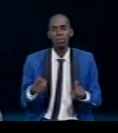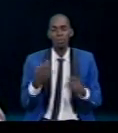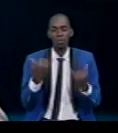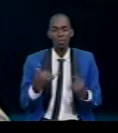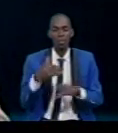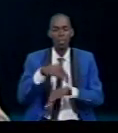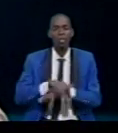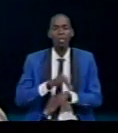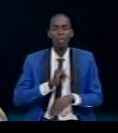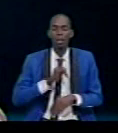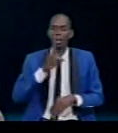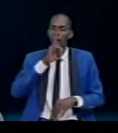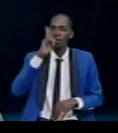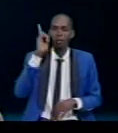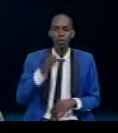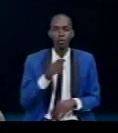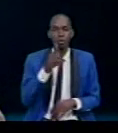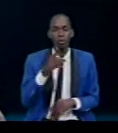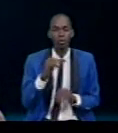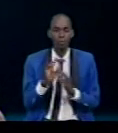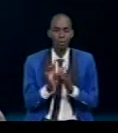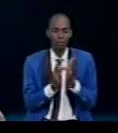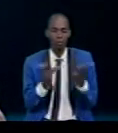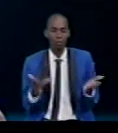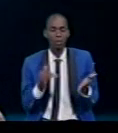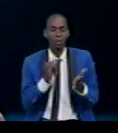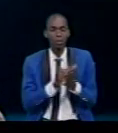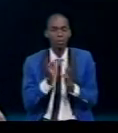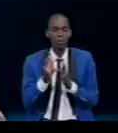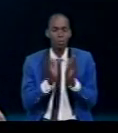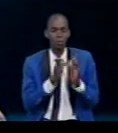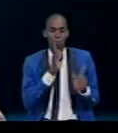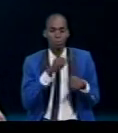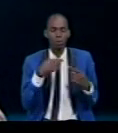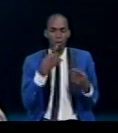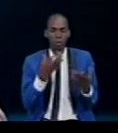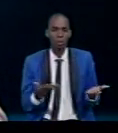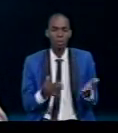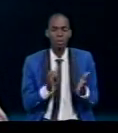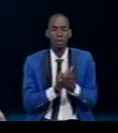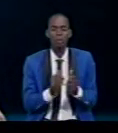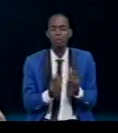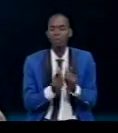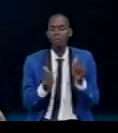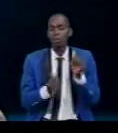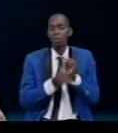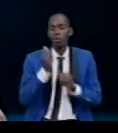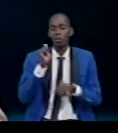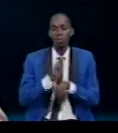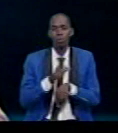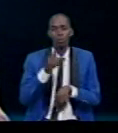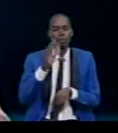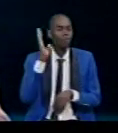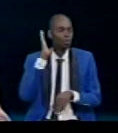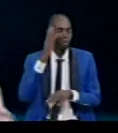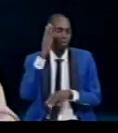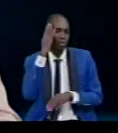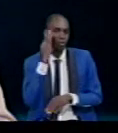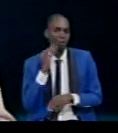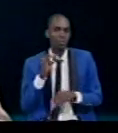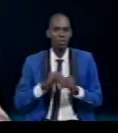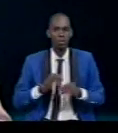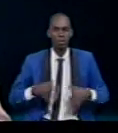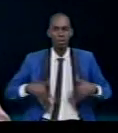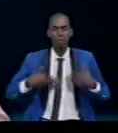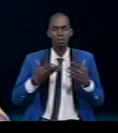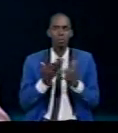tonight, I assure you, this scripture that Jesus spoke about, the greater works you are going to experience in your life through